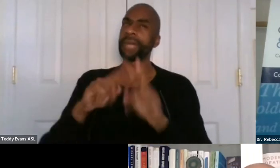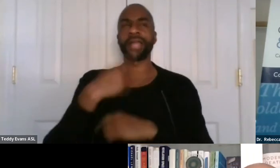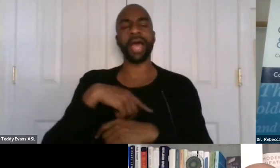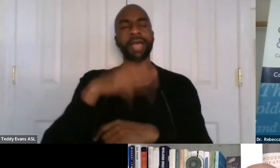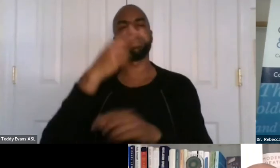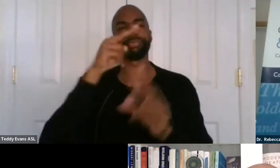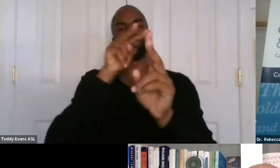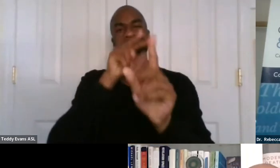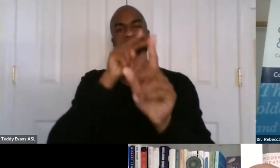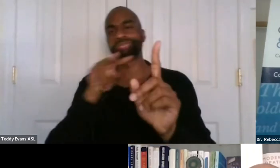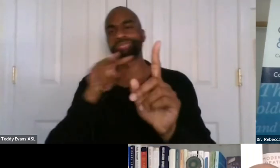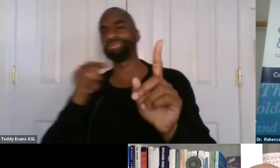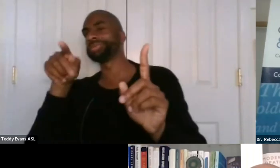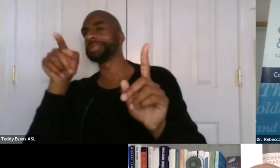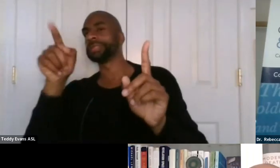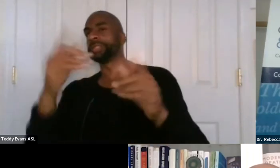I am very hopeful.